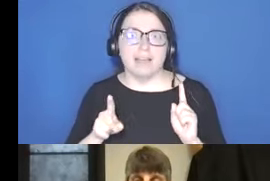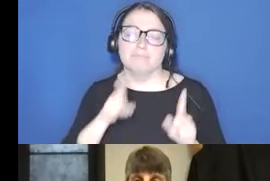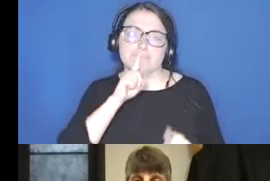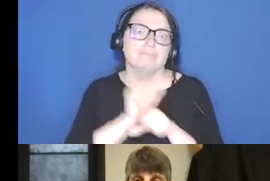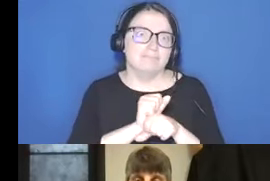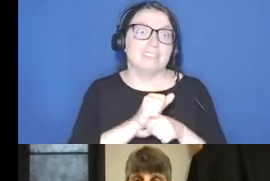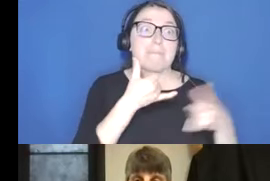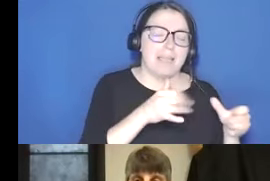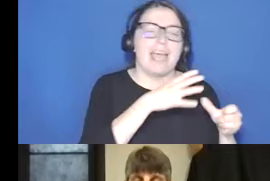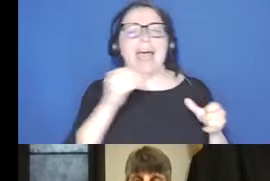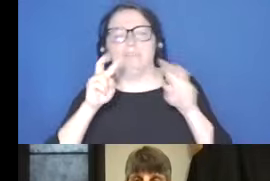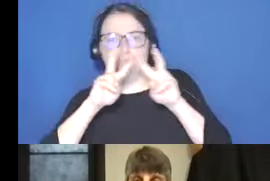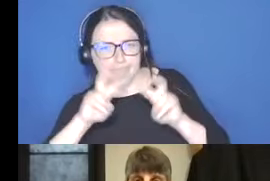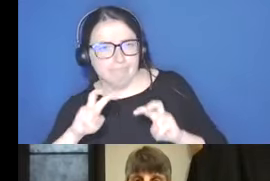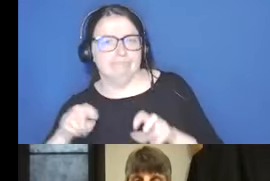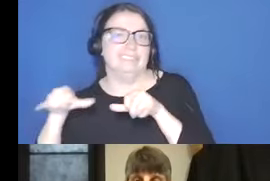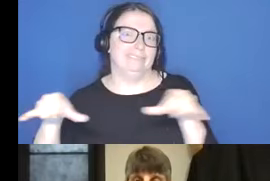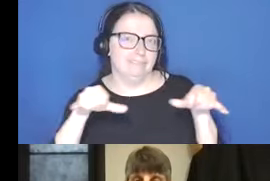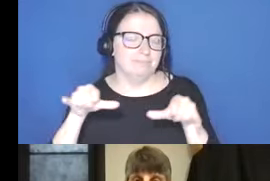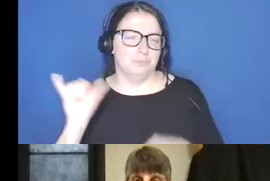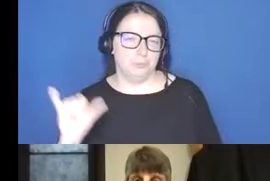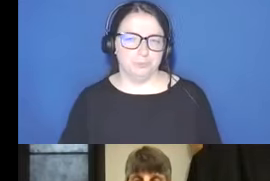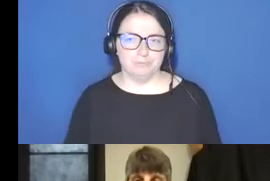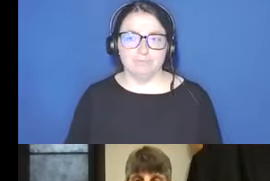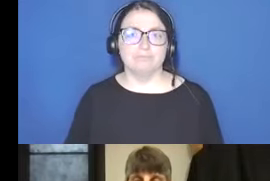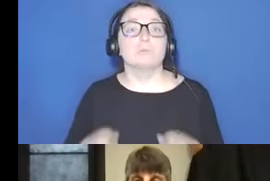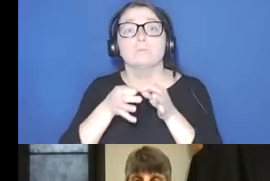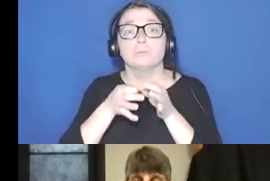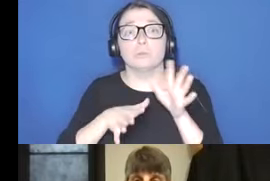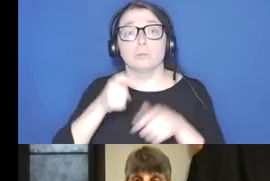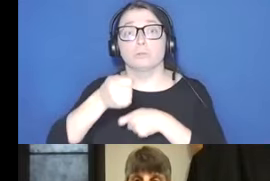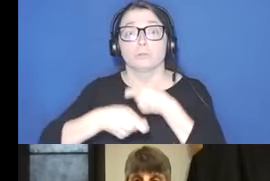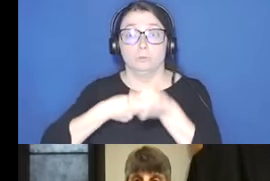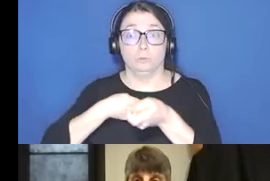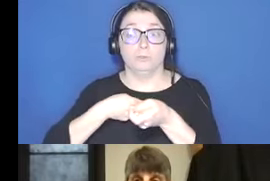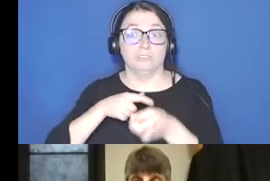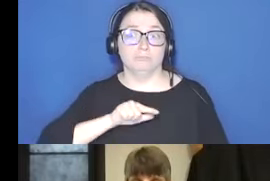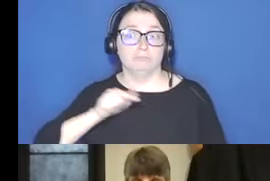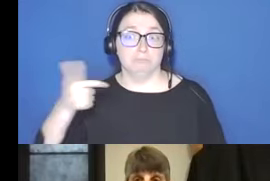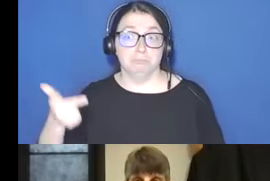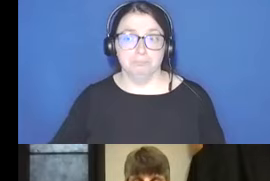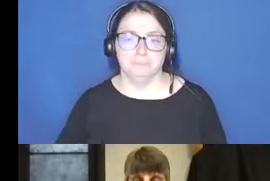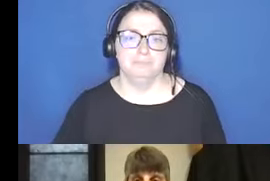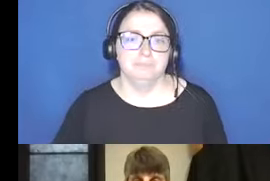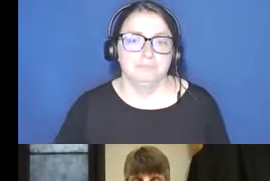of standardized interactions with them during that. And you can